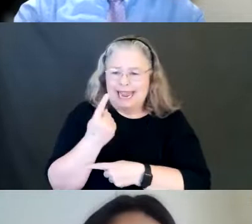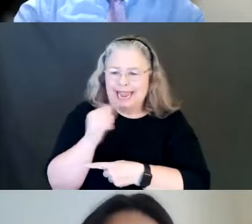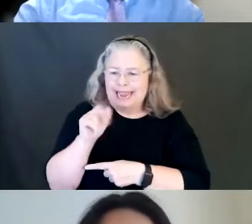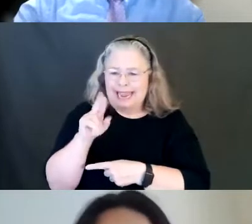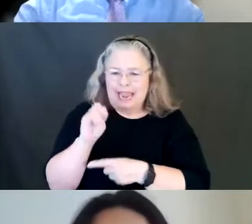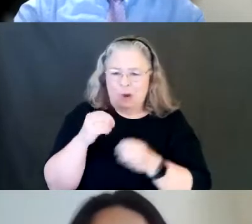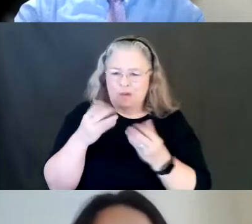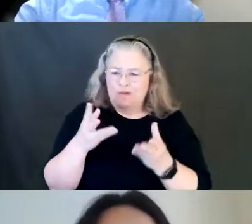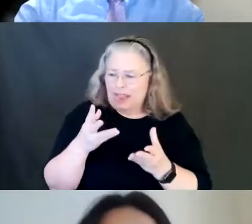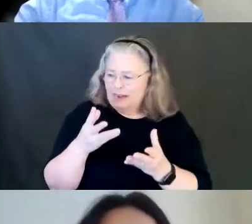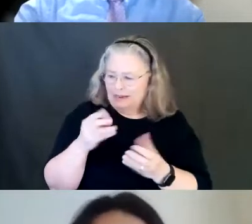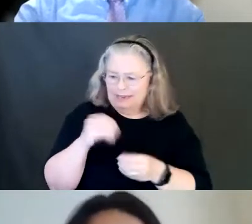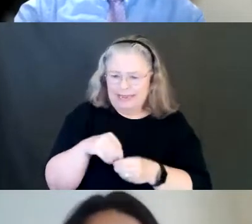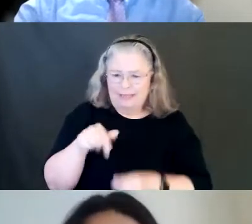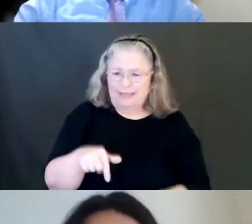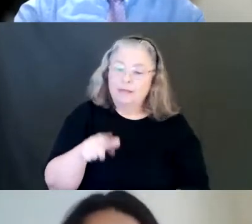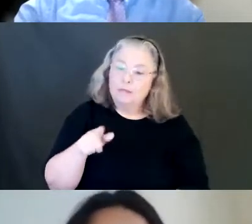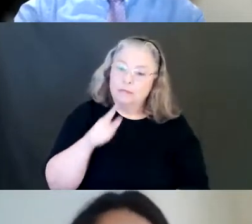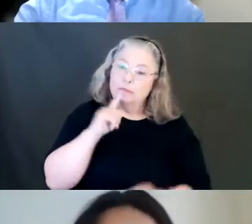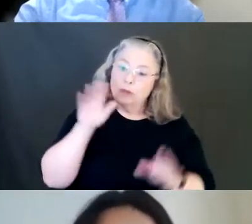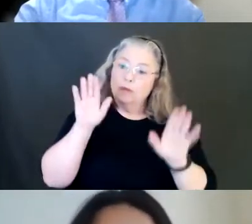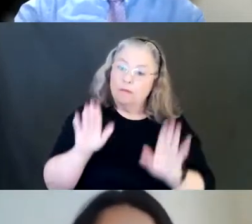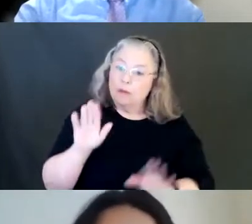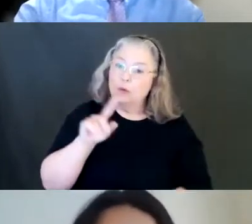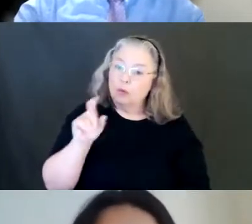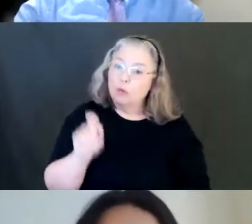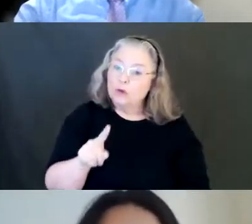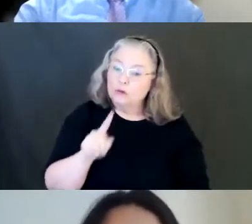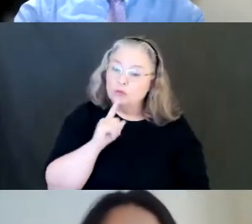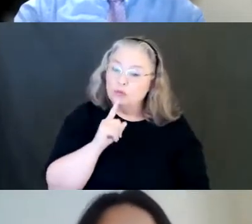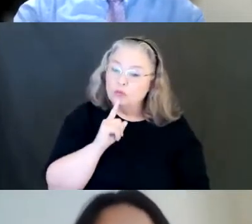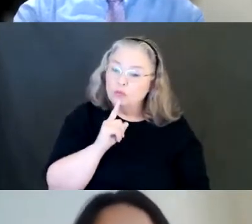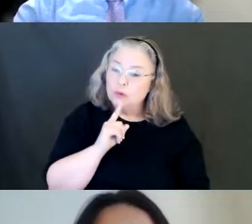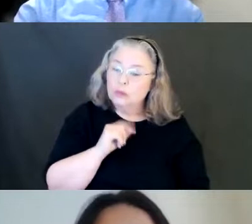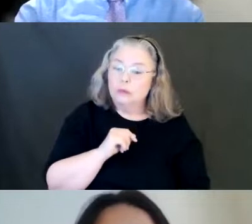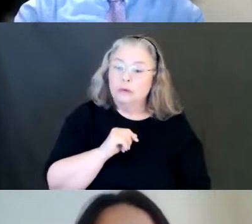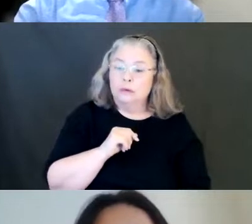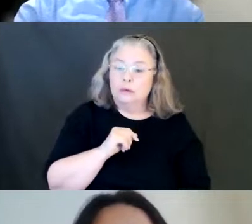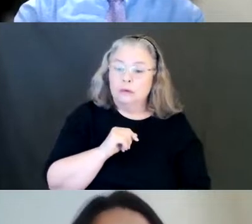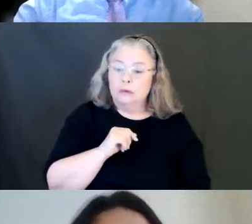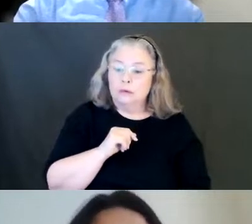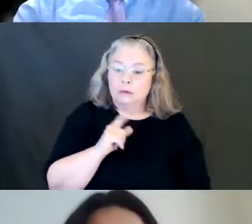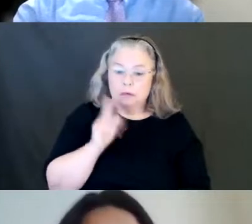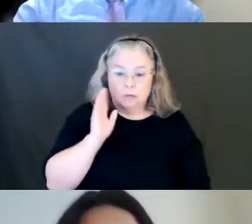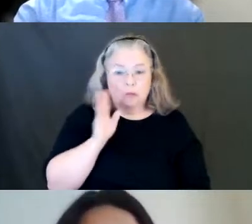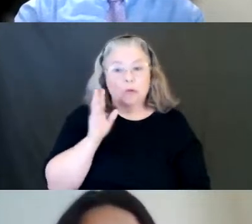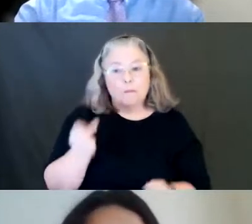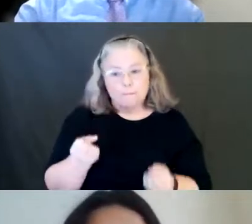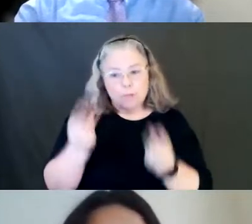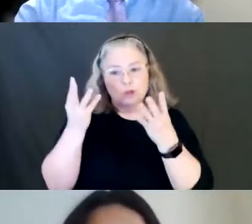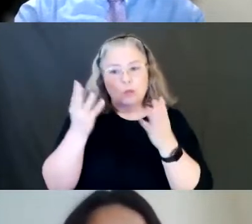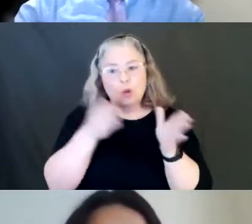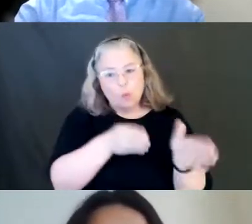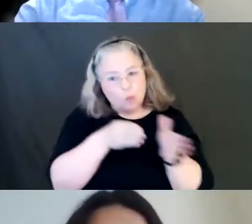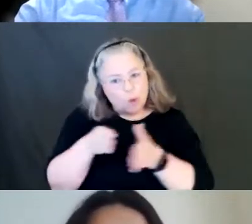you. That's a fabulous question, Deborah. Thank you so much for that. So there are going to be multiple ways that